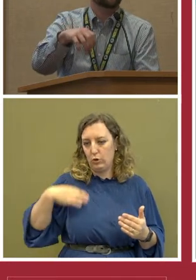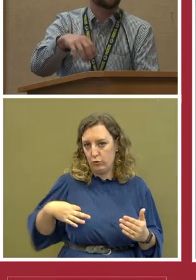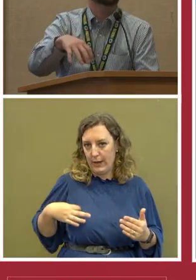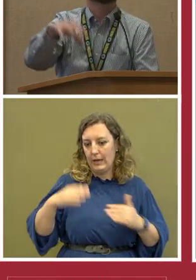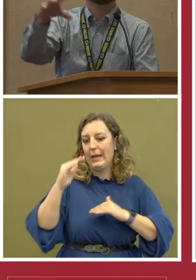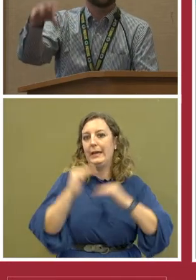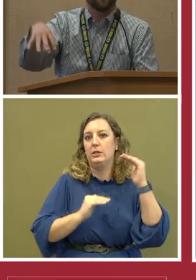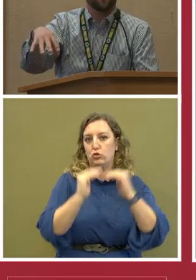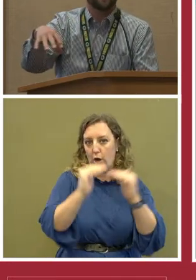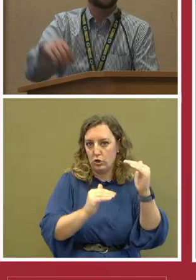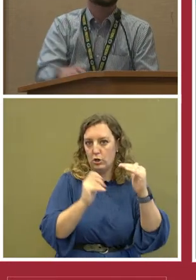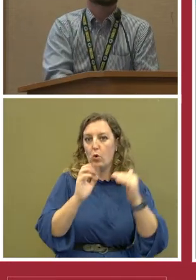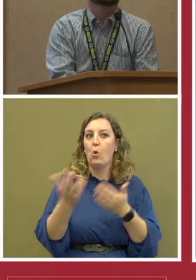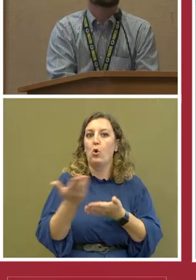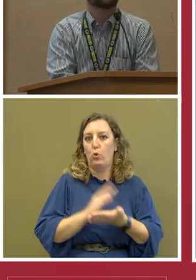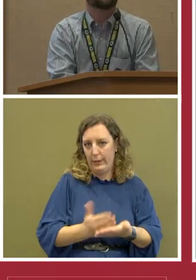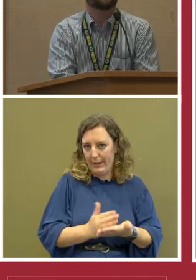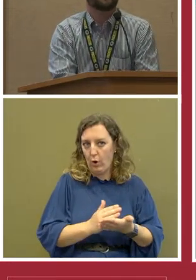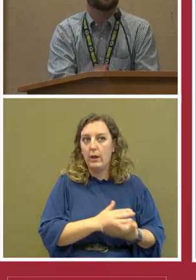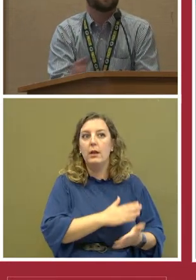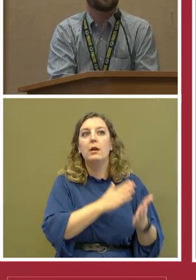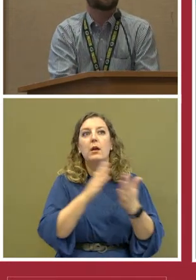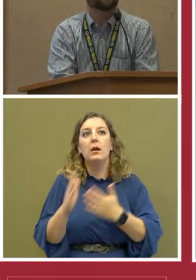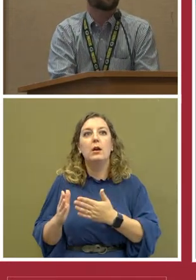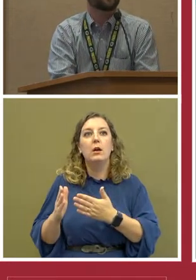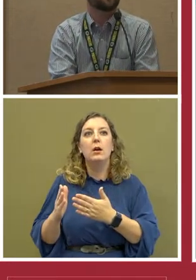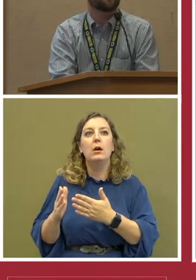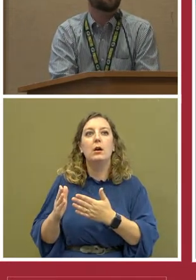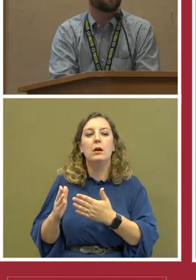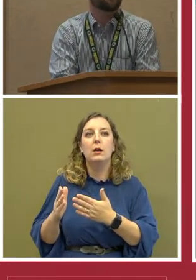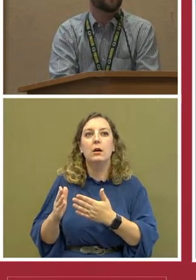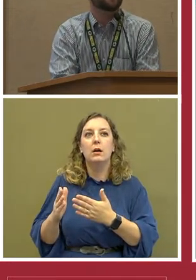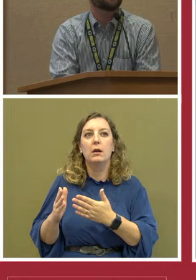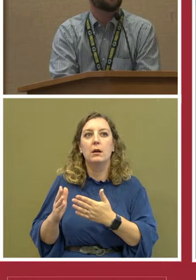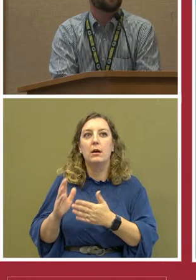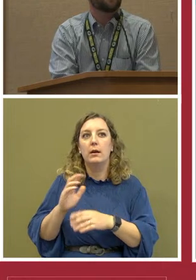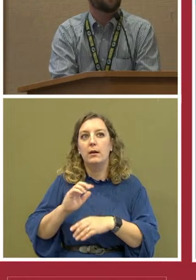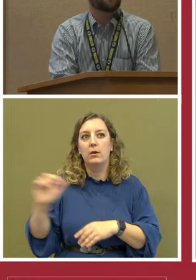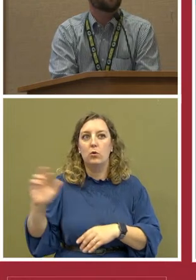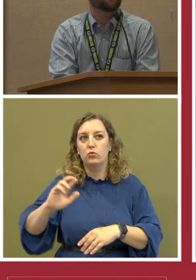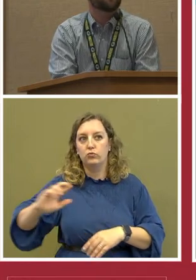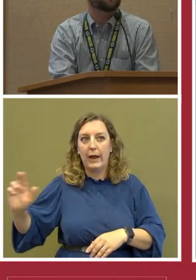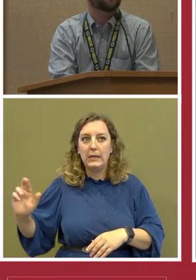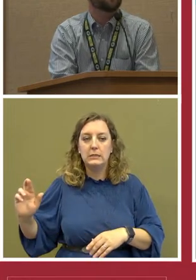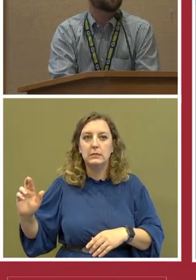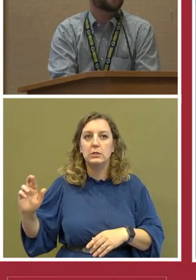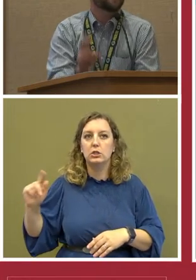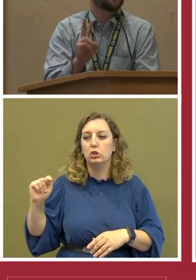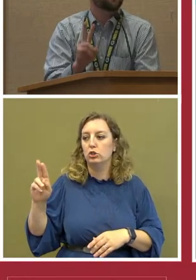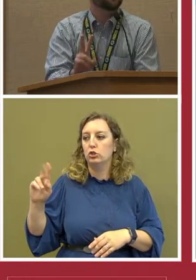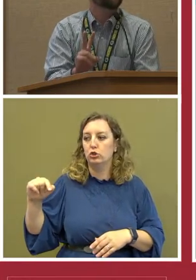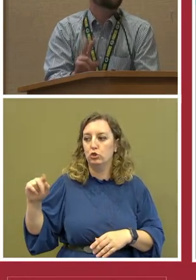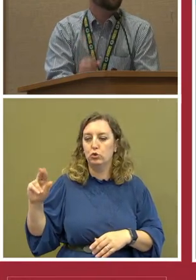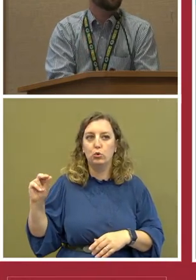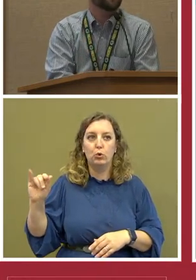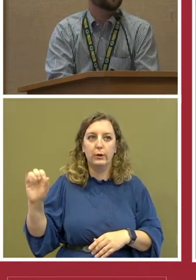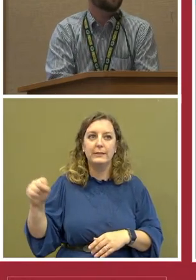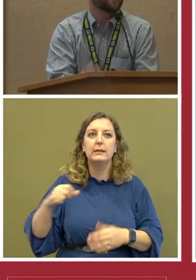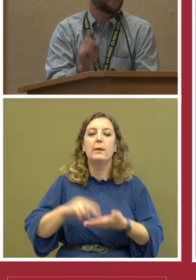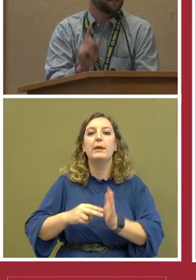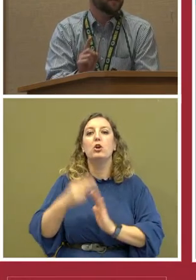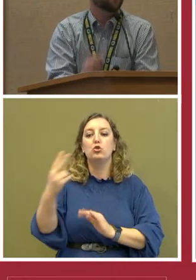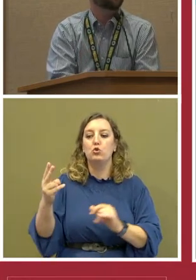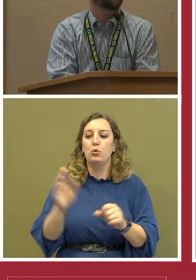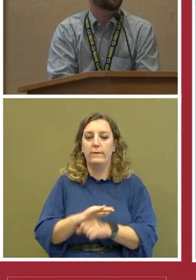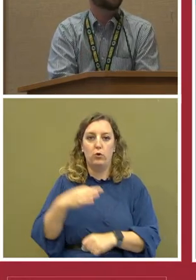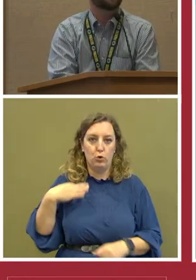in construction or in culinary. The students in the turquoise on the far right are students who have taken 2 full credits